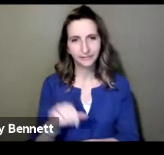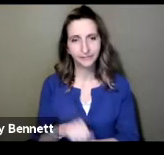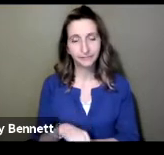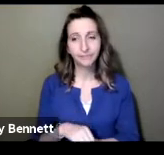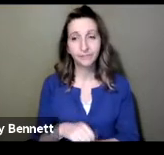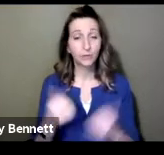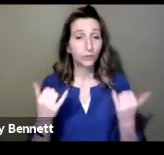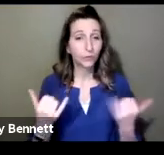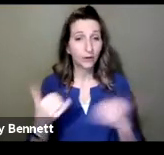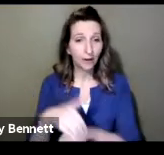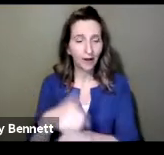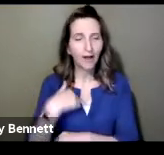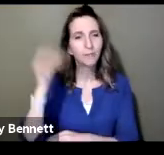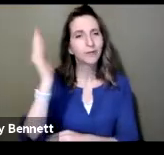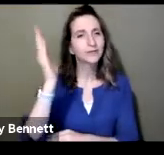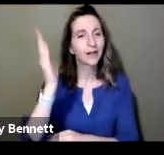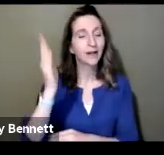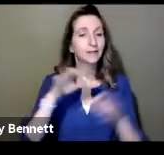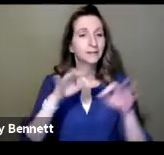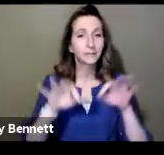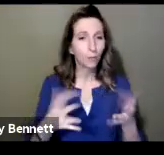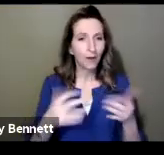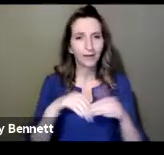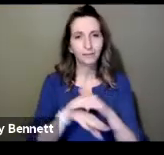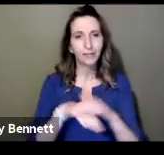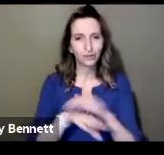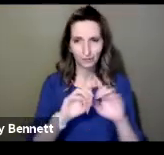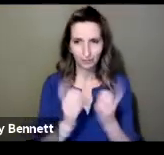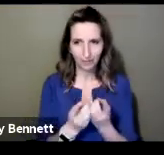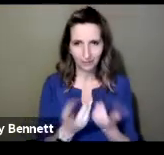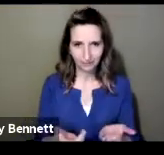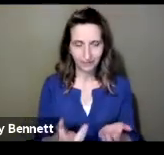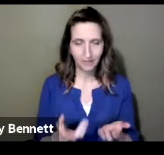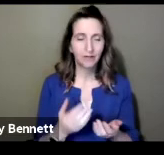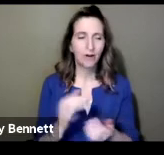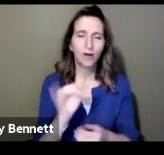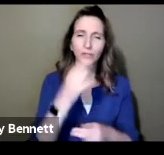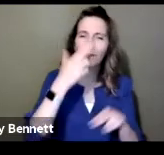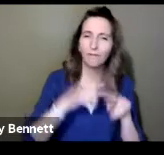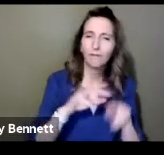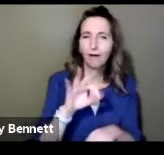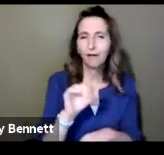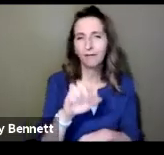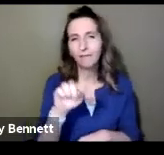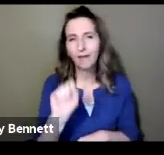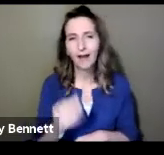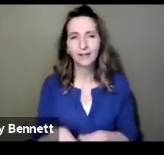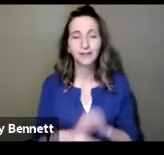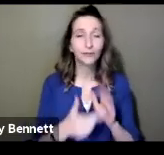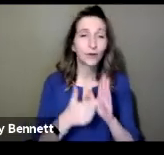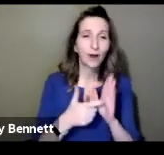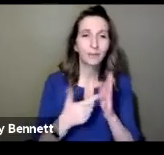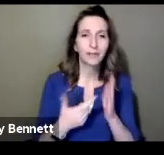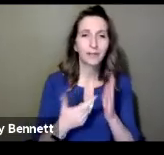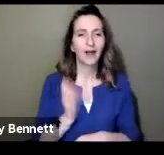be presenting on the missions and just some fun facts, requirements, and our flow process. I'll